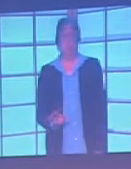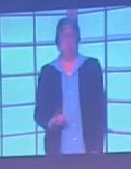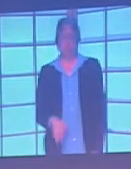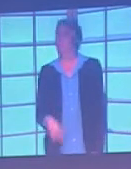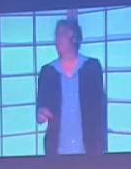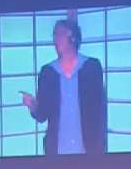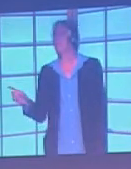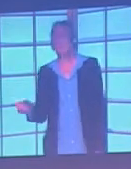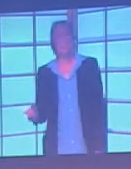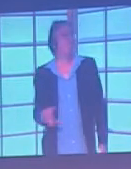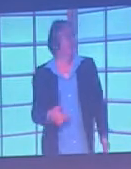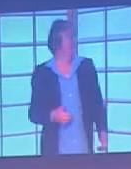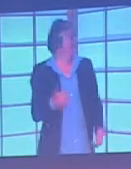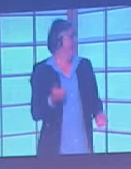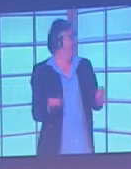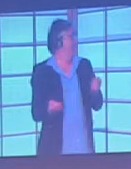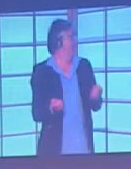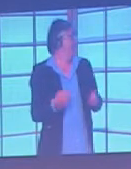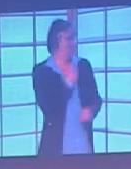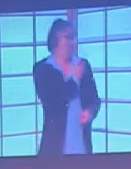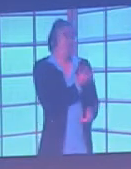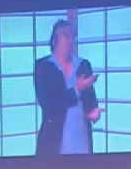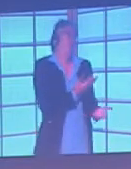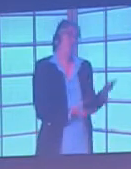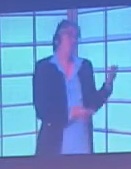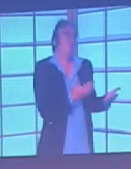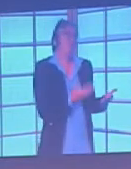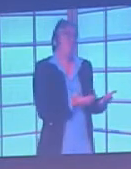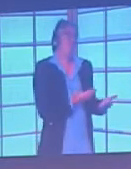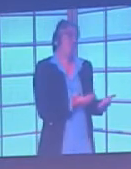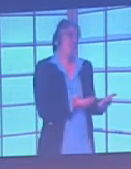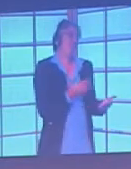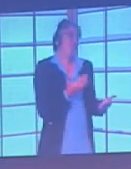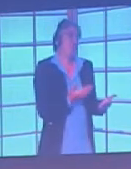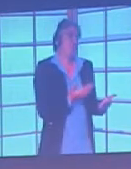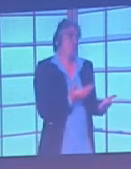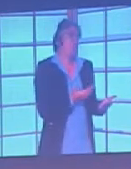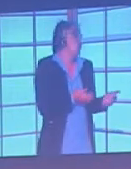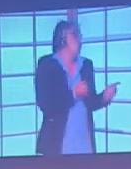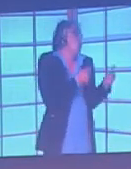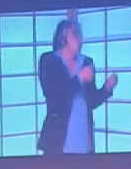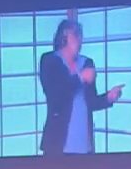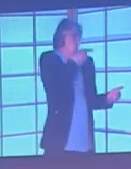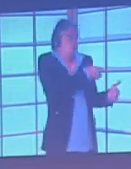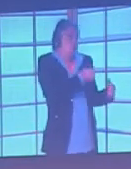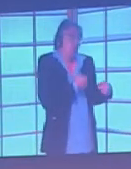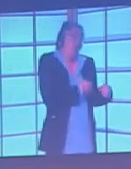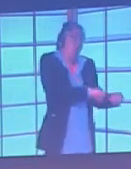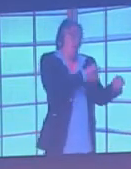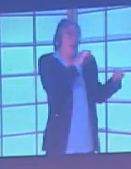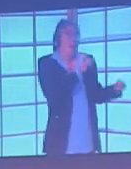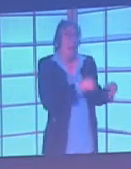it's even stronger. Maybe, even stronger. maybe, So that would be maybe really good. next year, if you have a